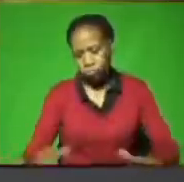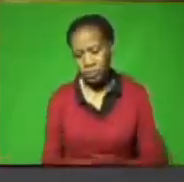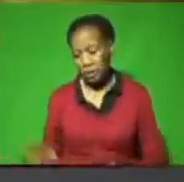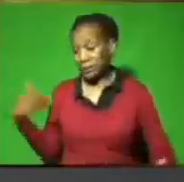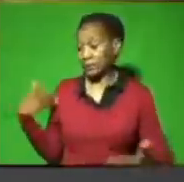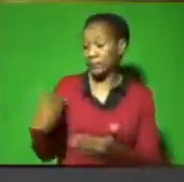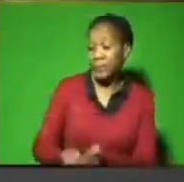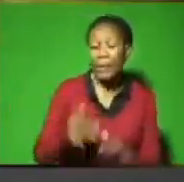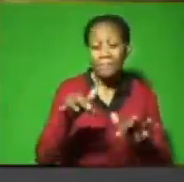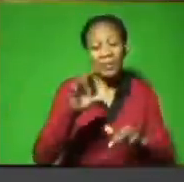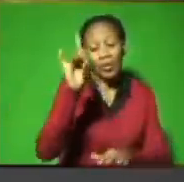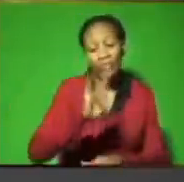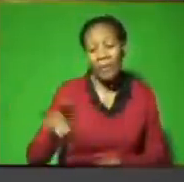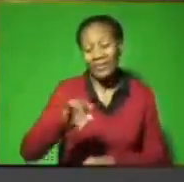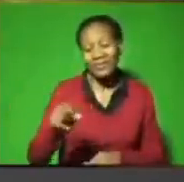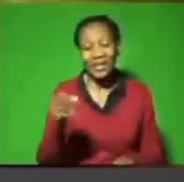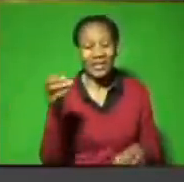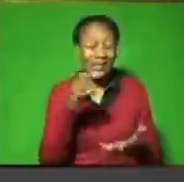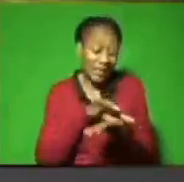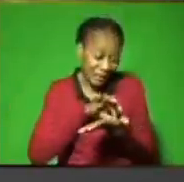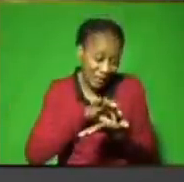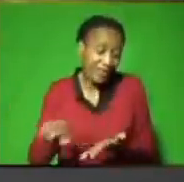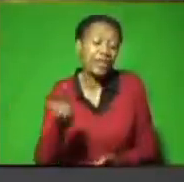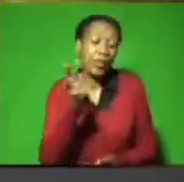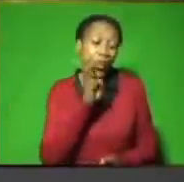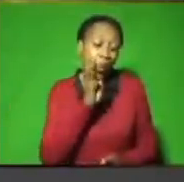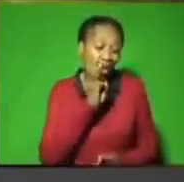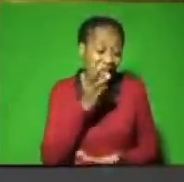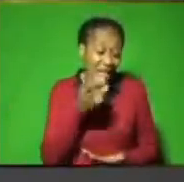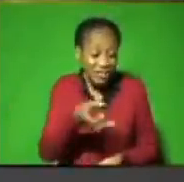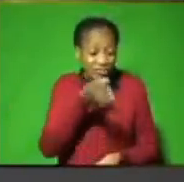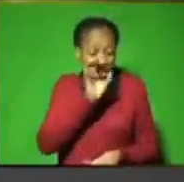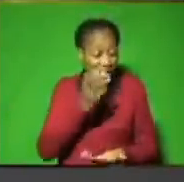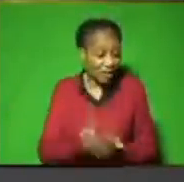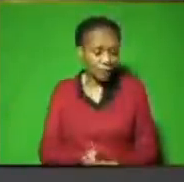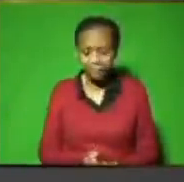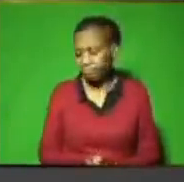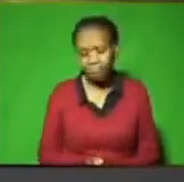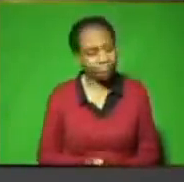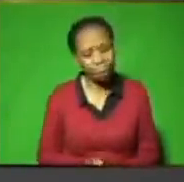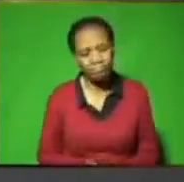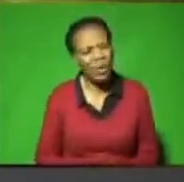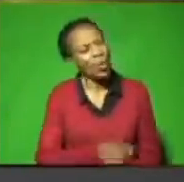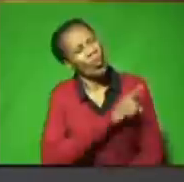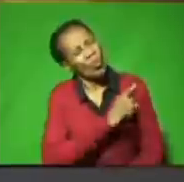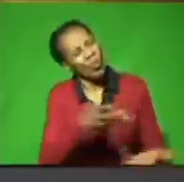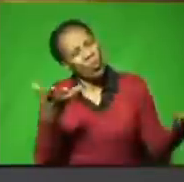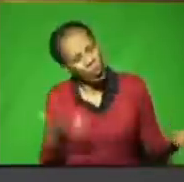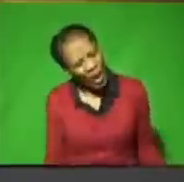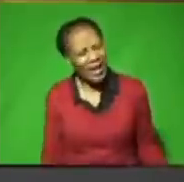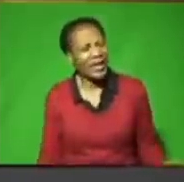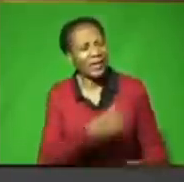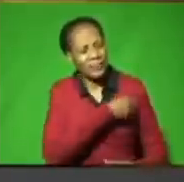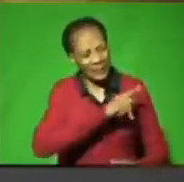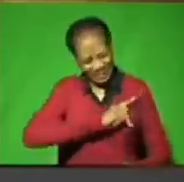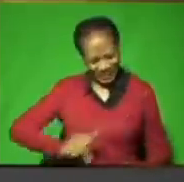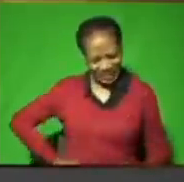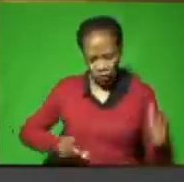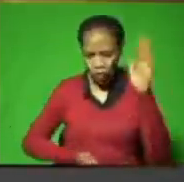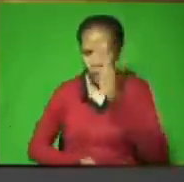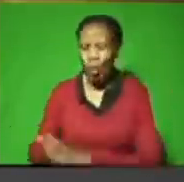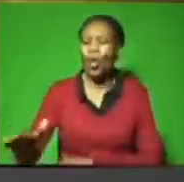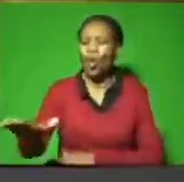of Hammanskraal still do not have clean, drinkable water. How can the president go into a place